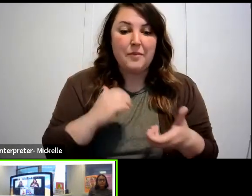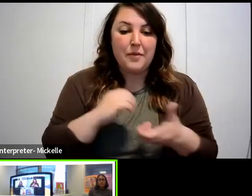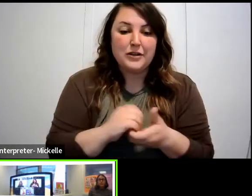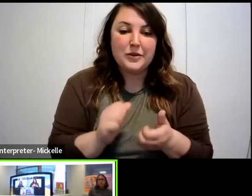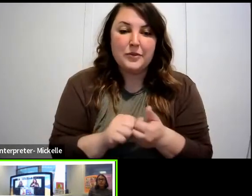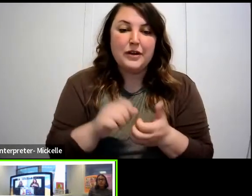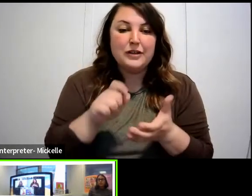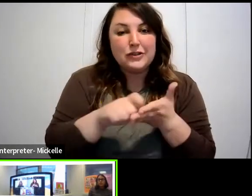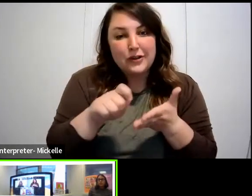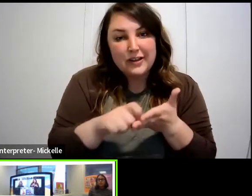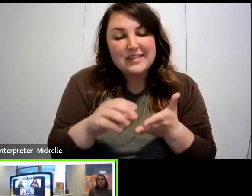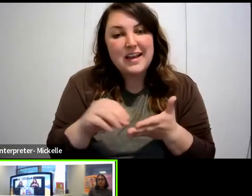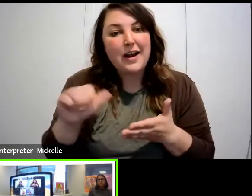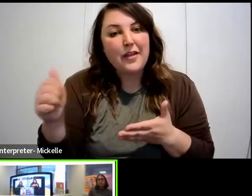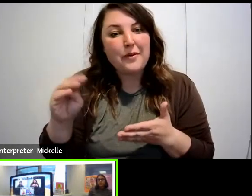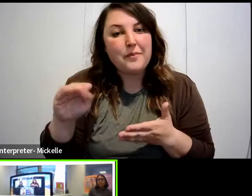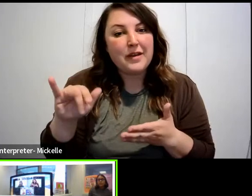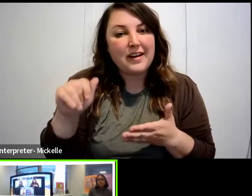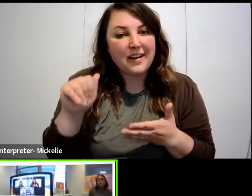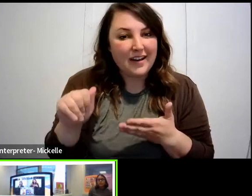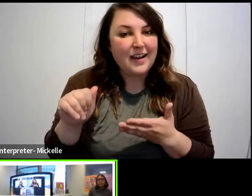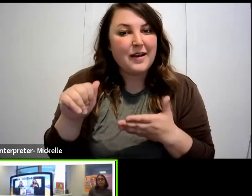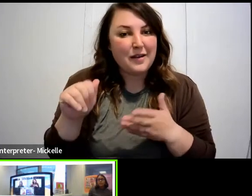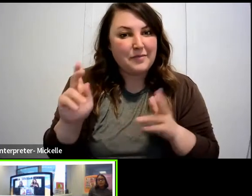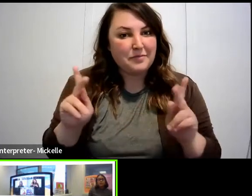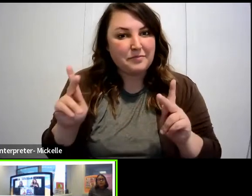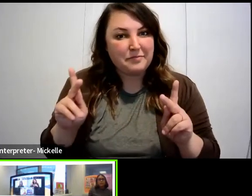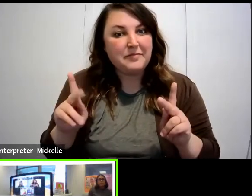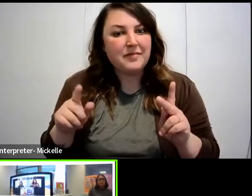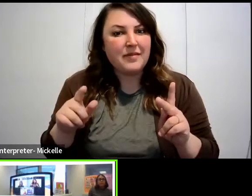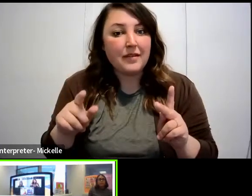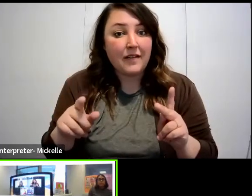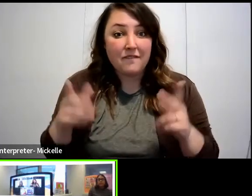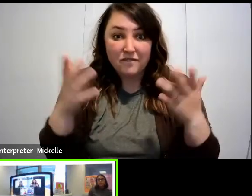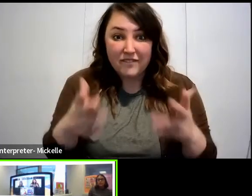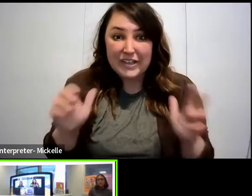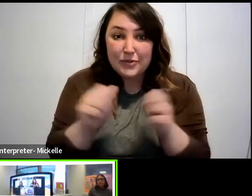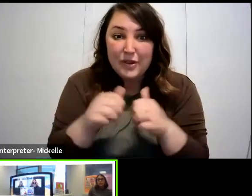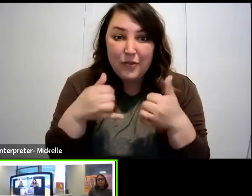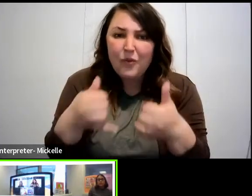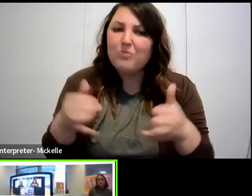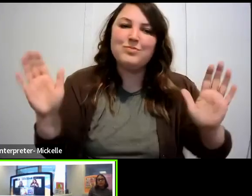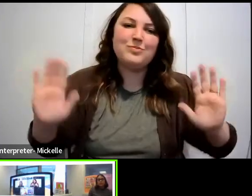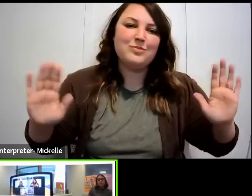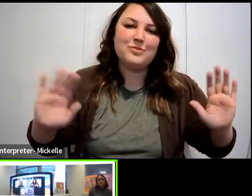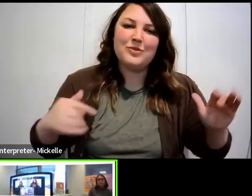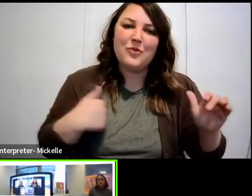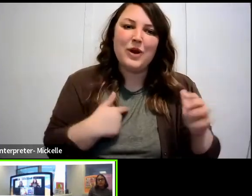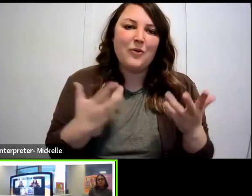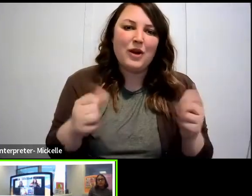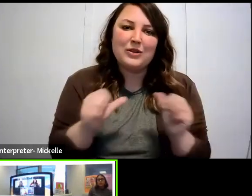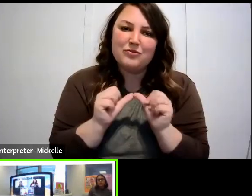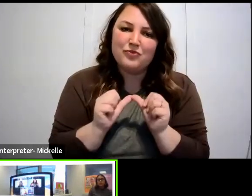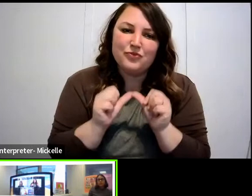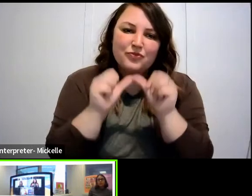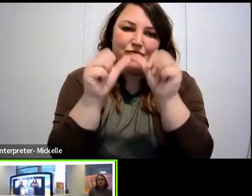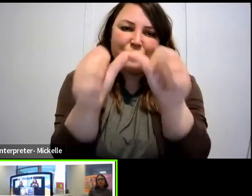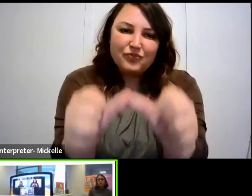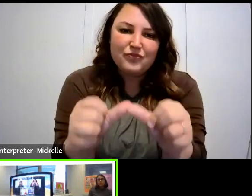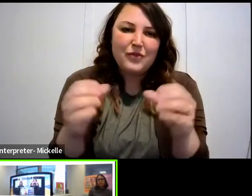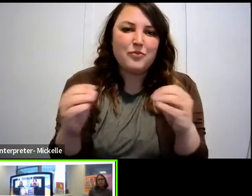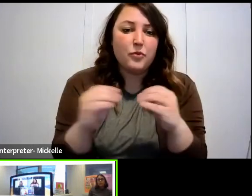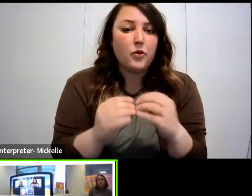and other media practitioners will not end with this award. We aim to make it broader and more